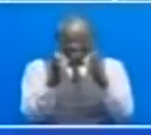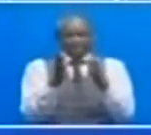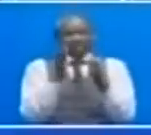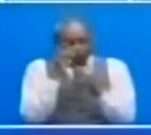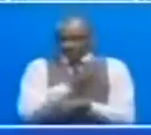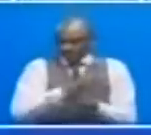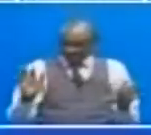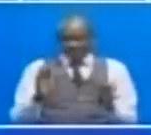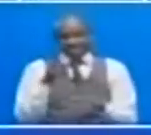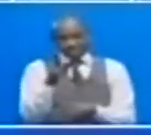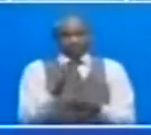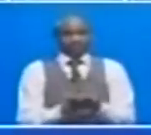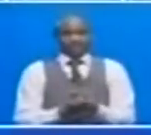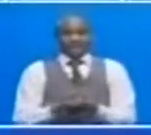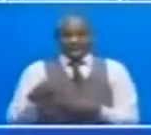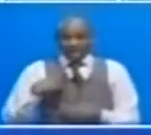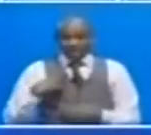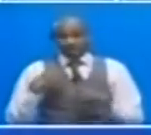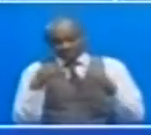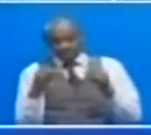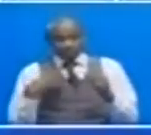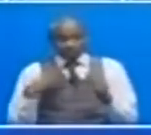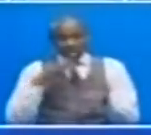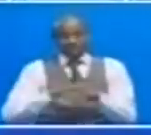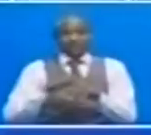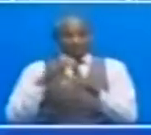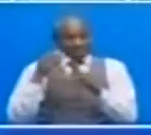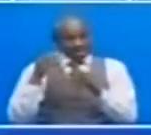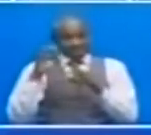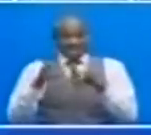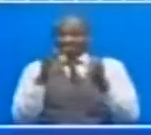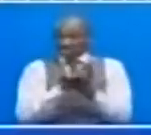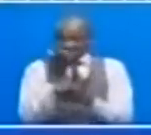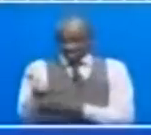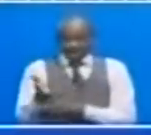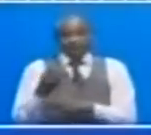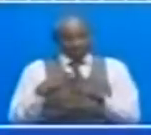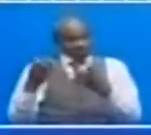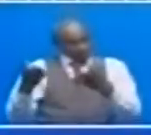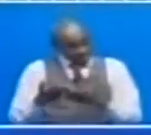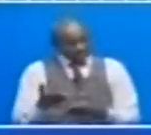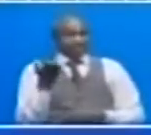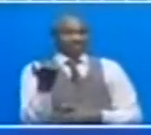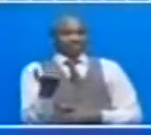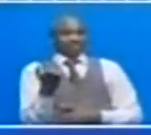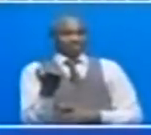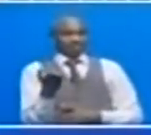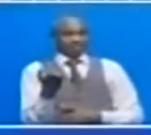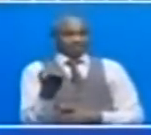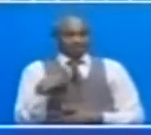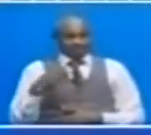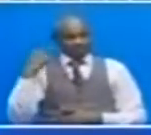on high yield margins. We were not attempt to capture market share, although we were cognizant, and you notice the volumes went